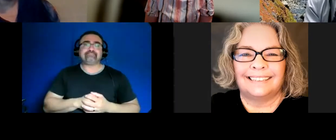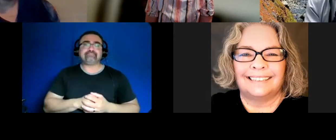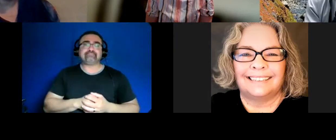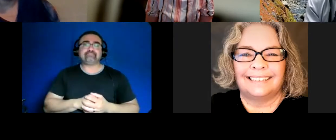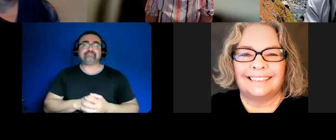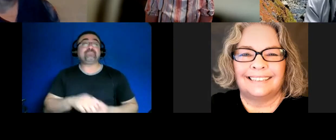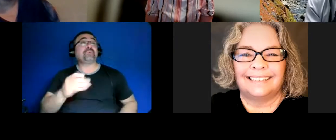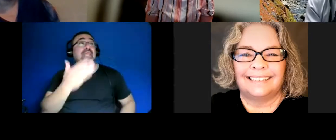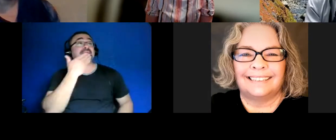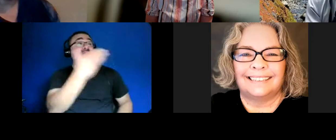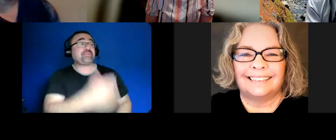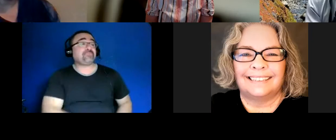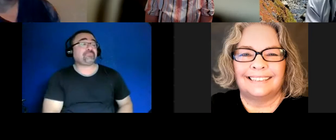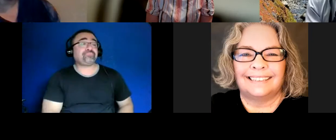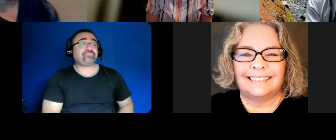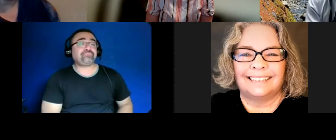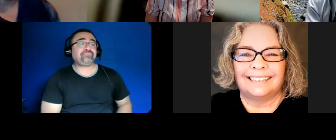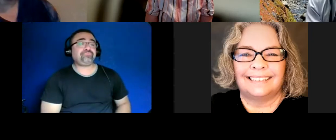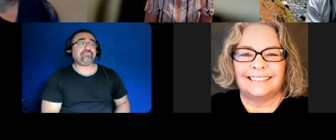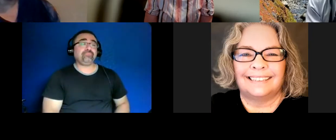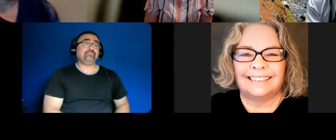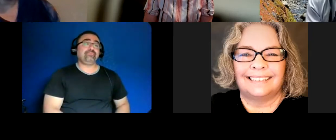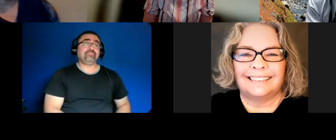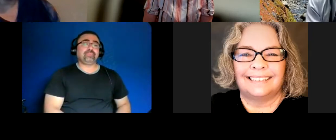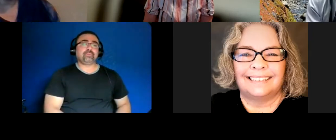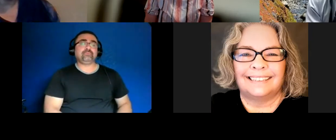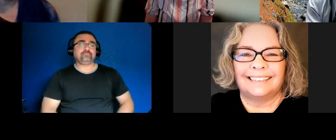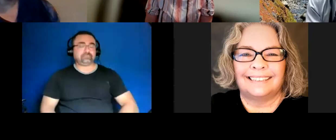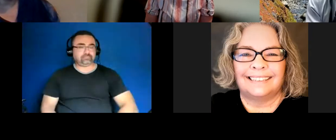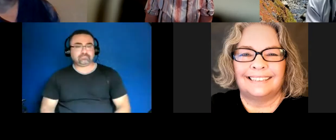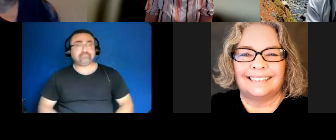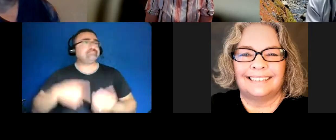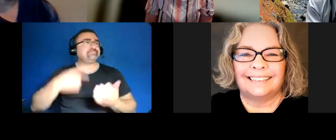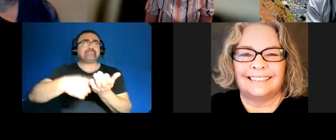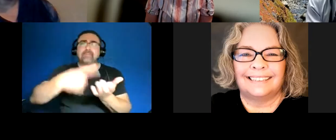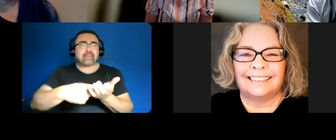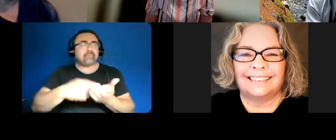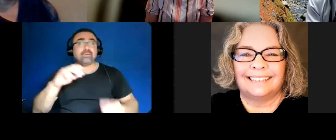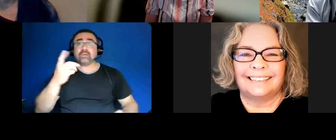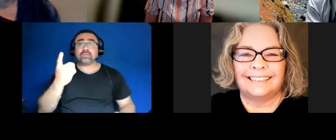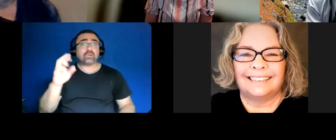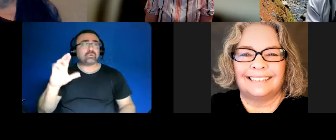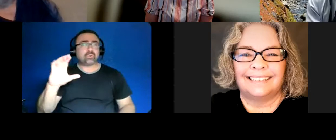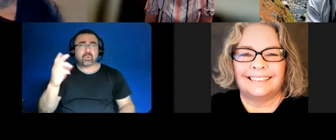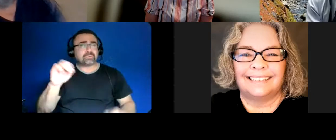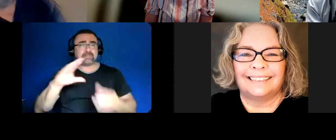Thank you. And, you know, as we talk about, Dr. Cohen, you mentioned the booster